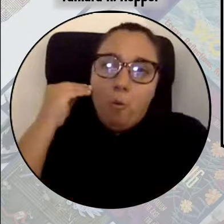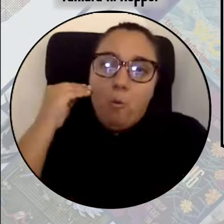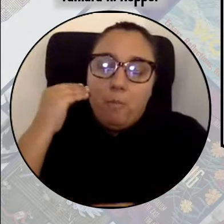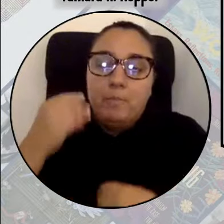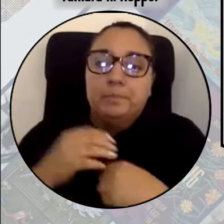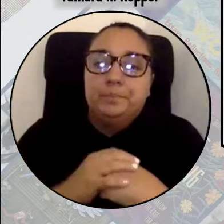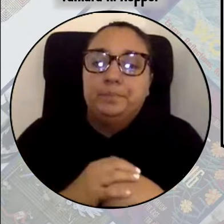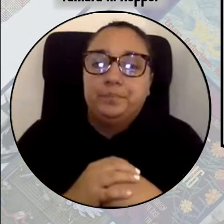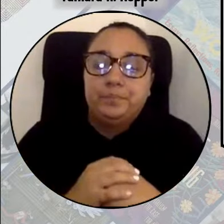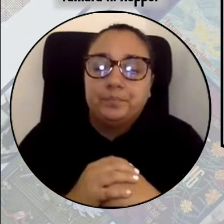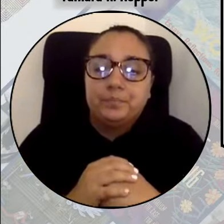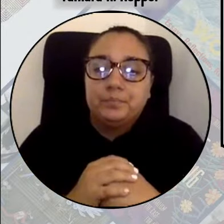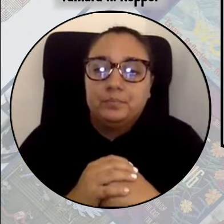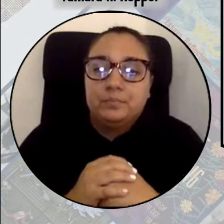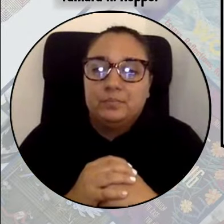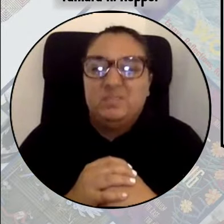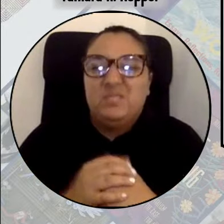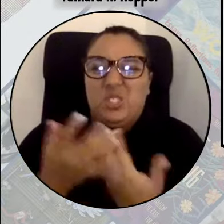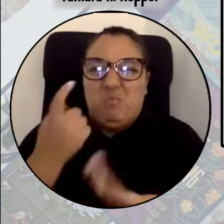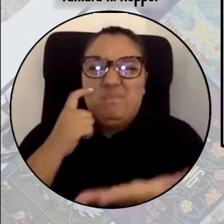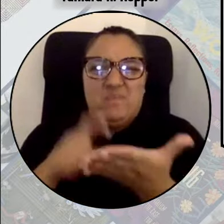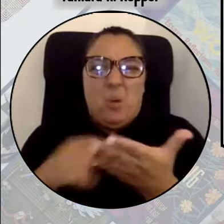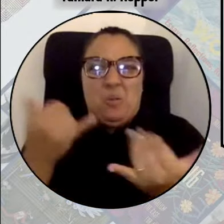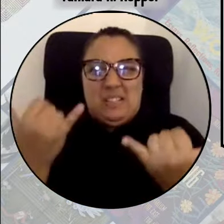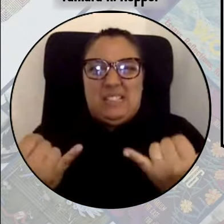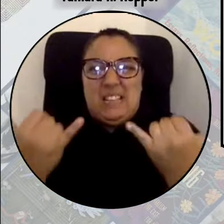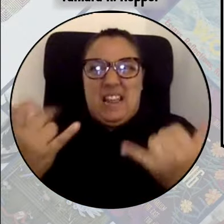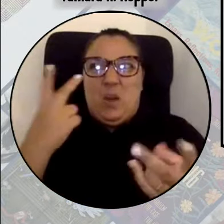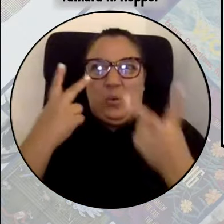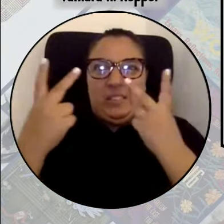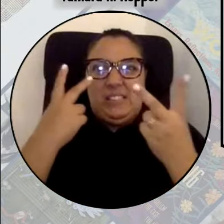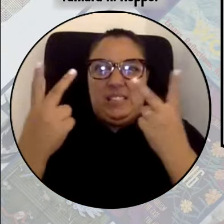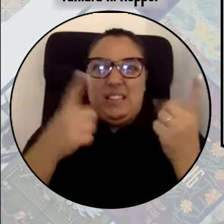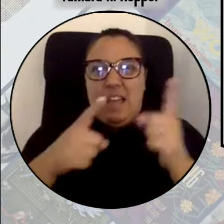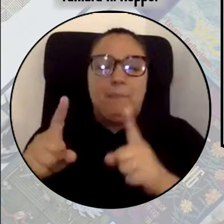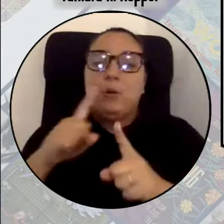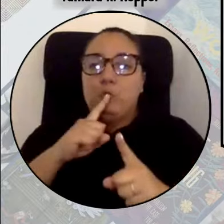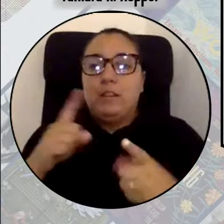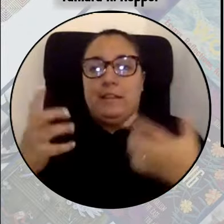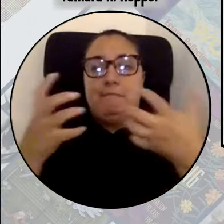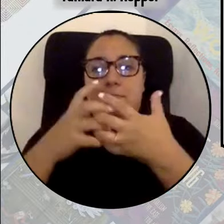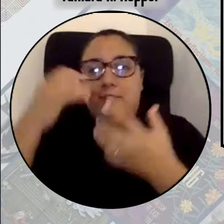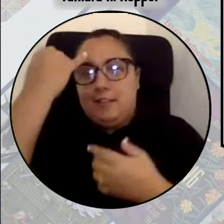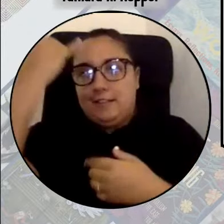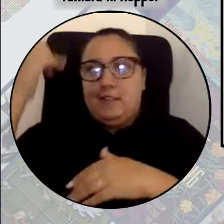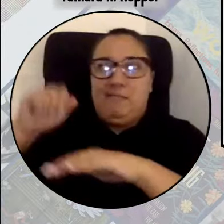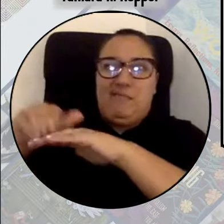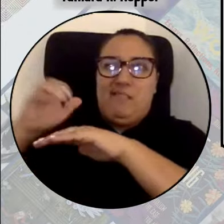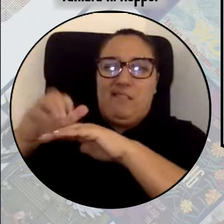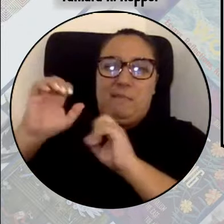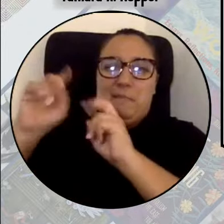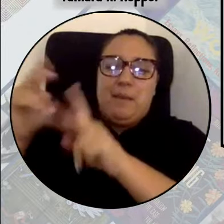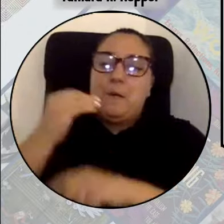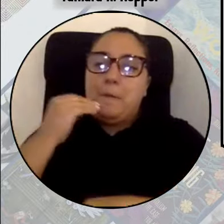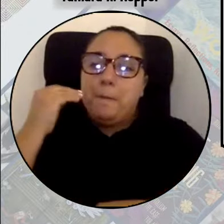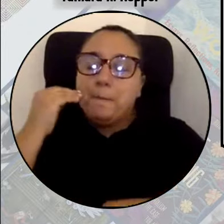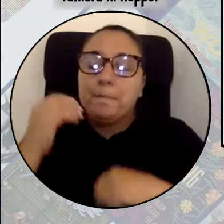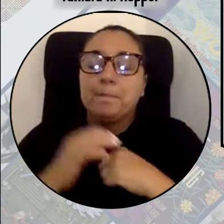Now, this is an essay, and I had just mentioned Dr. Jemima Peer,